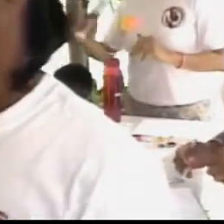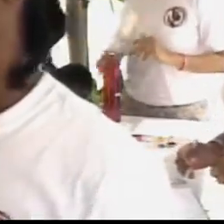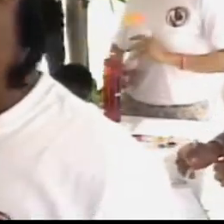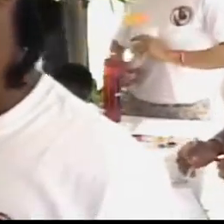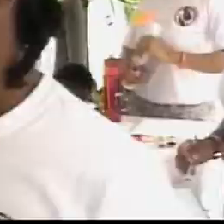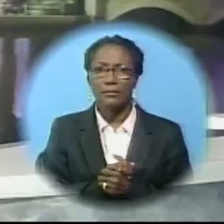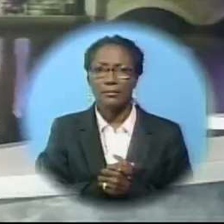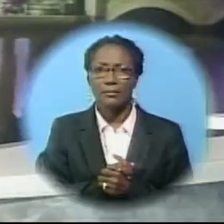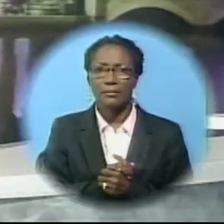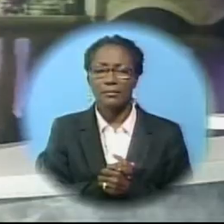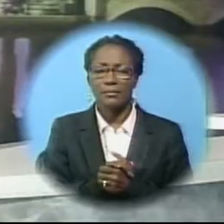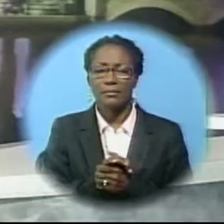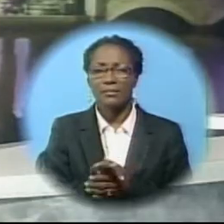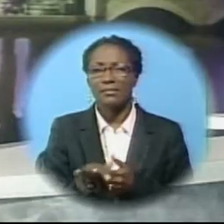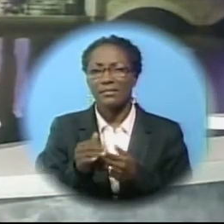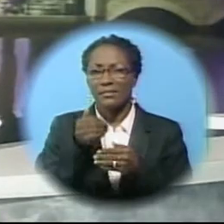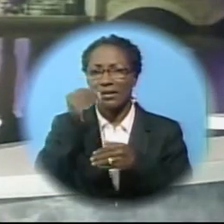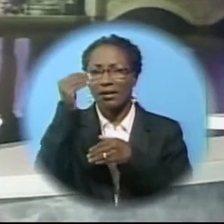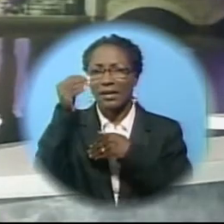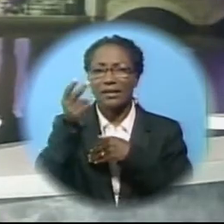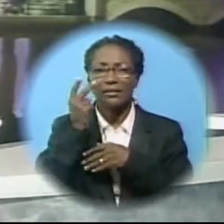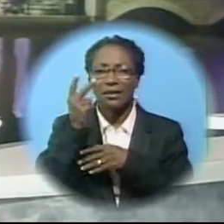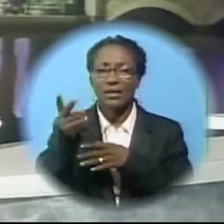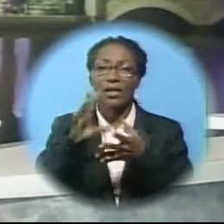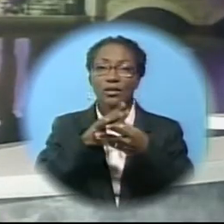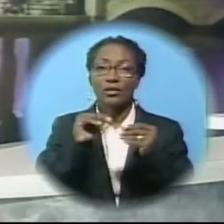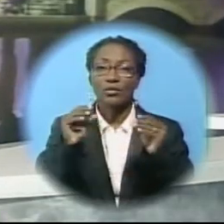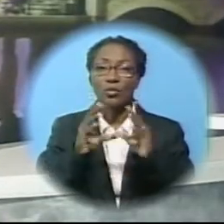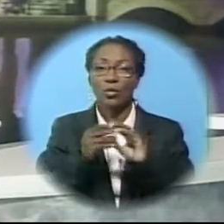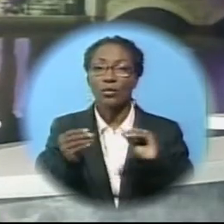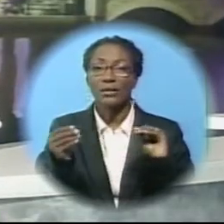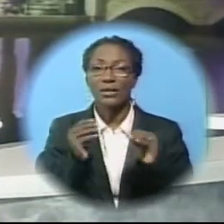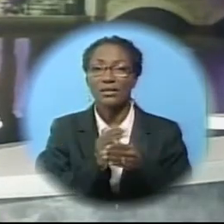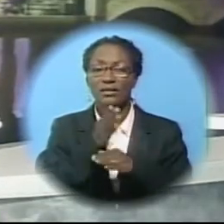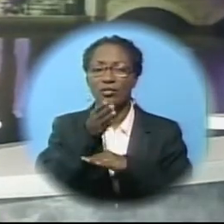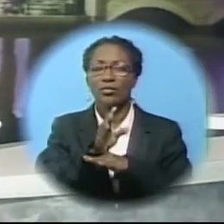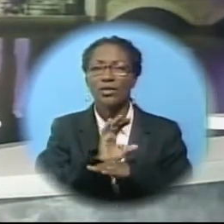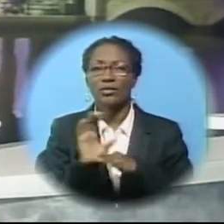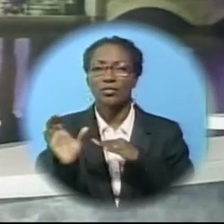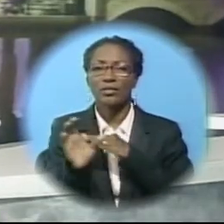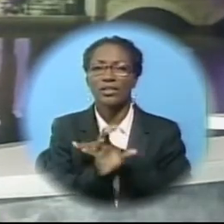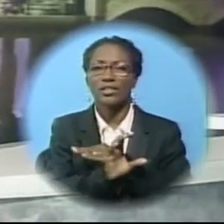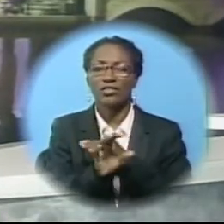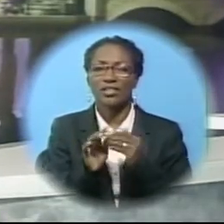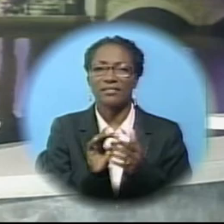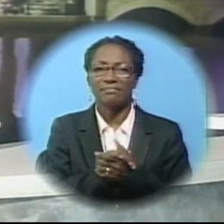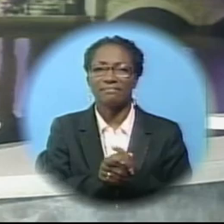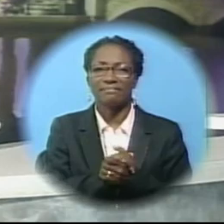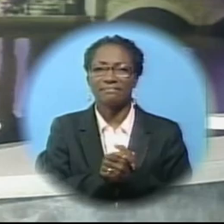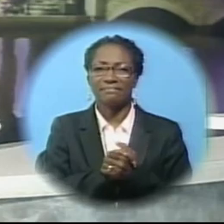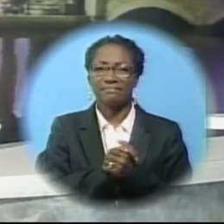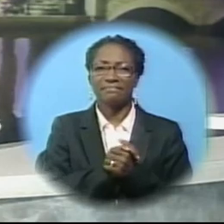support. Still to come, a look at some of the stories making headlines across the region. Stay with us.